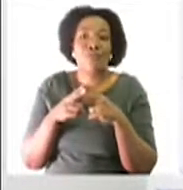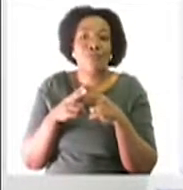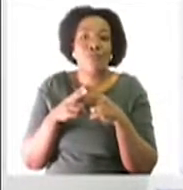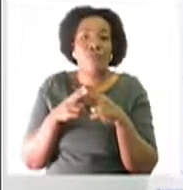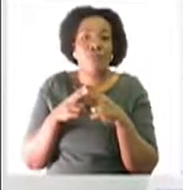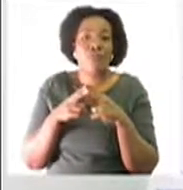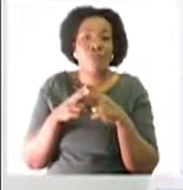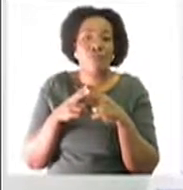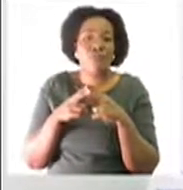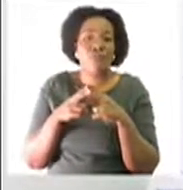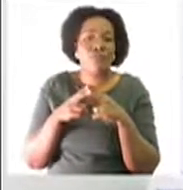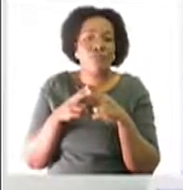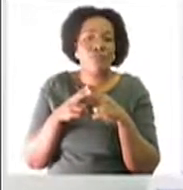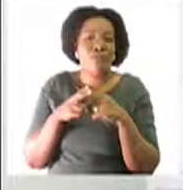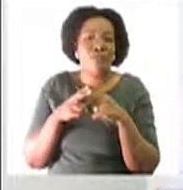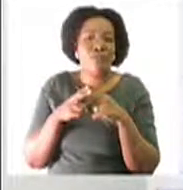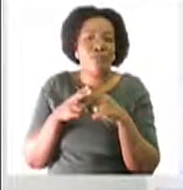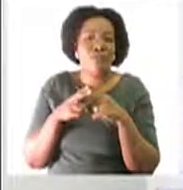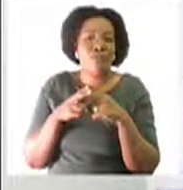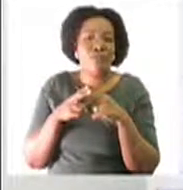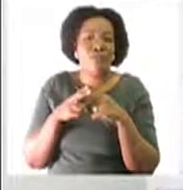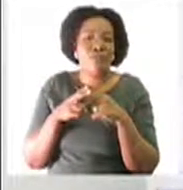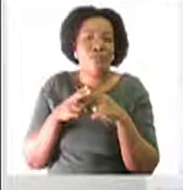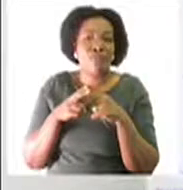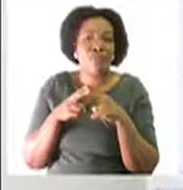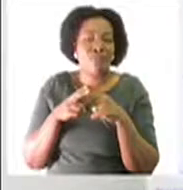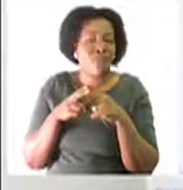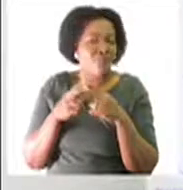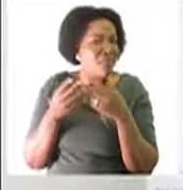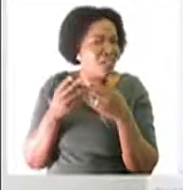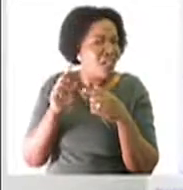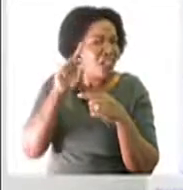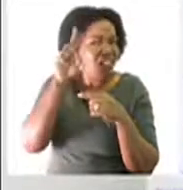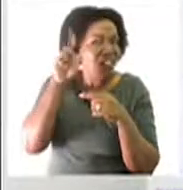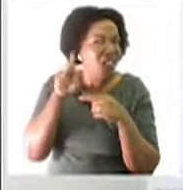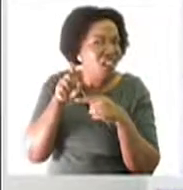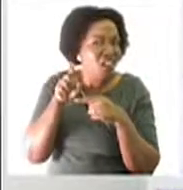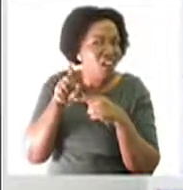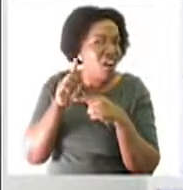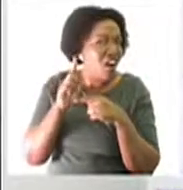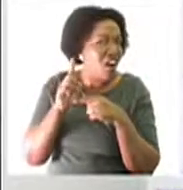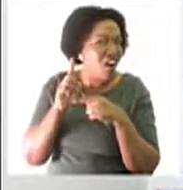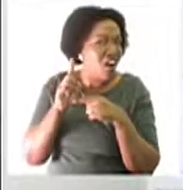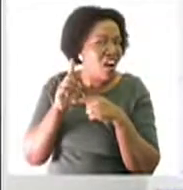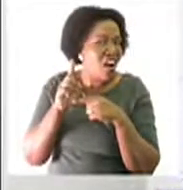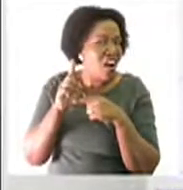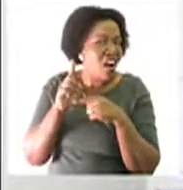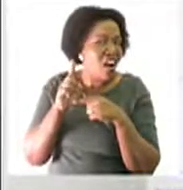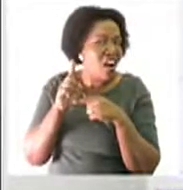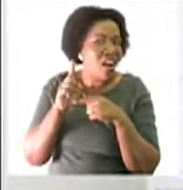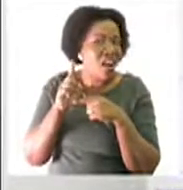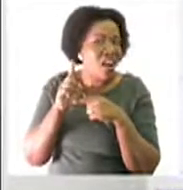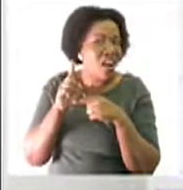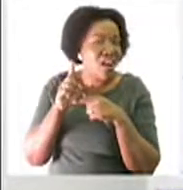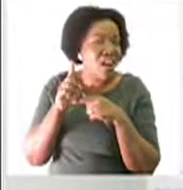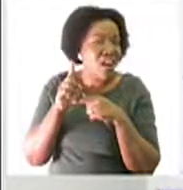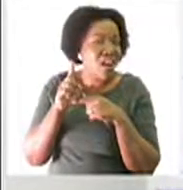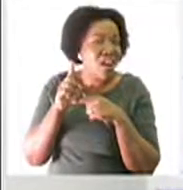something when you are going to play in the rain. So you must not play in the